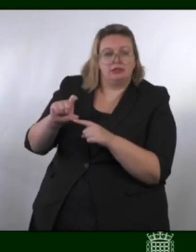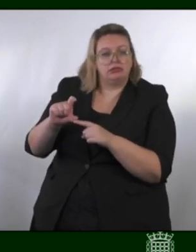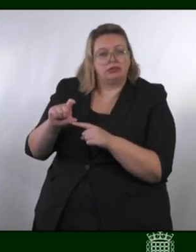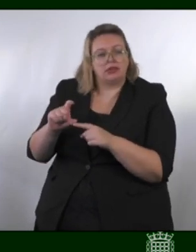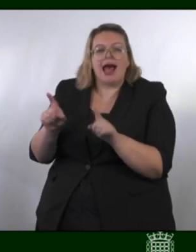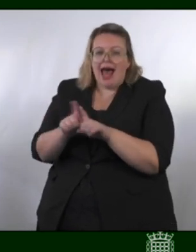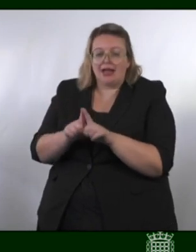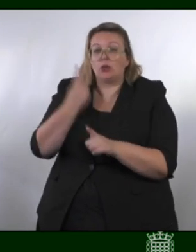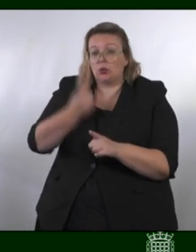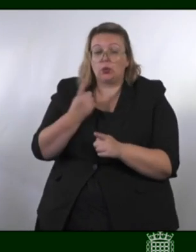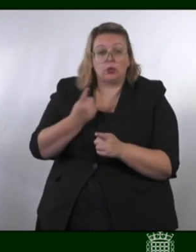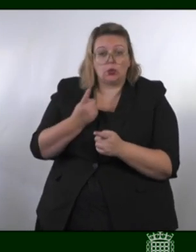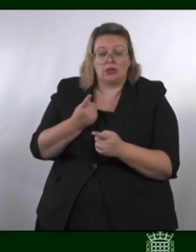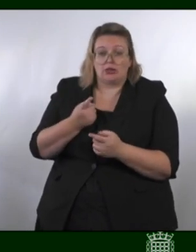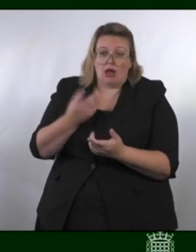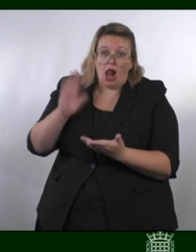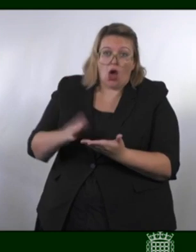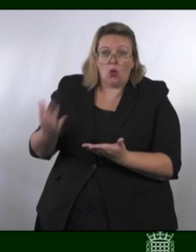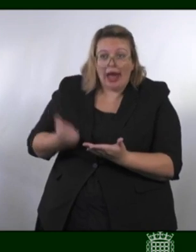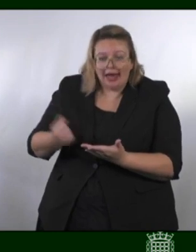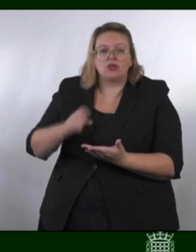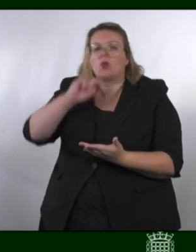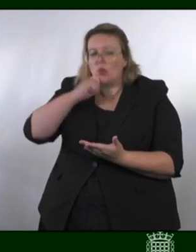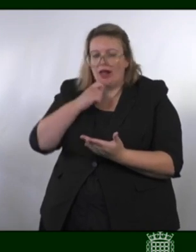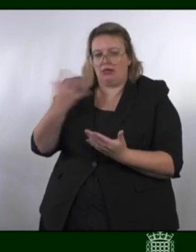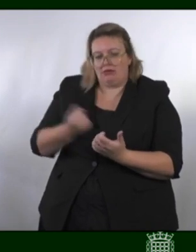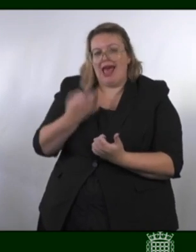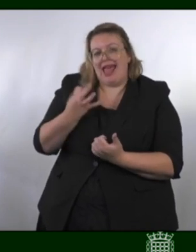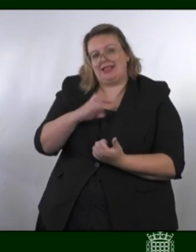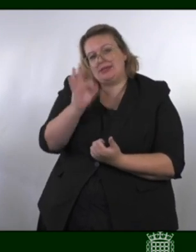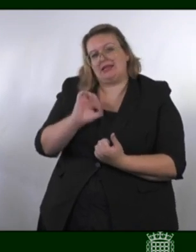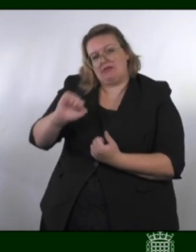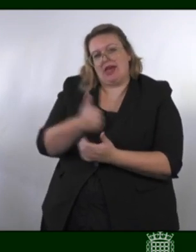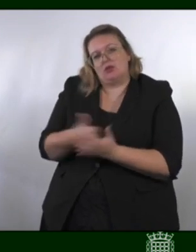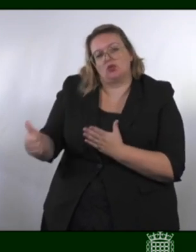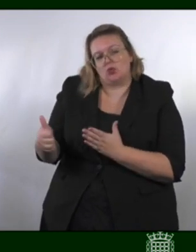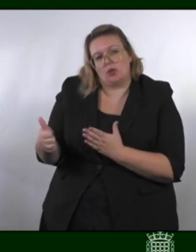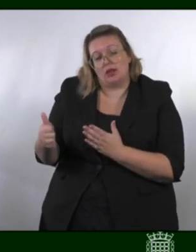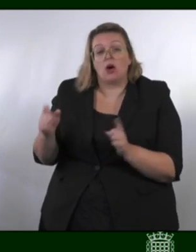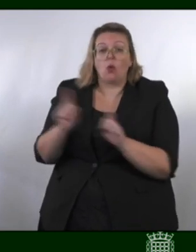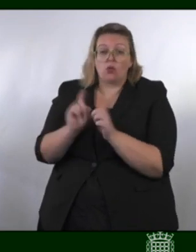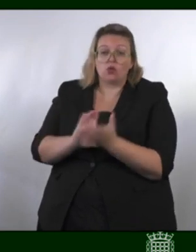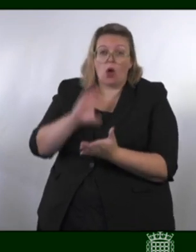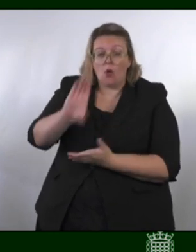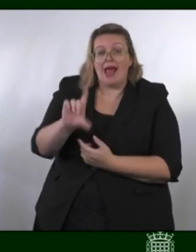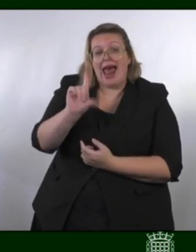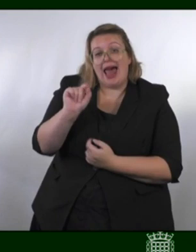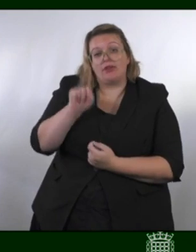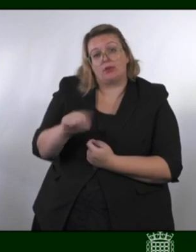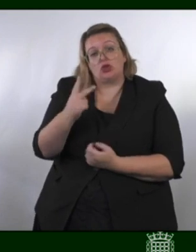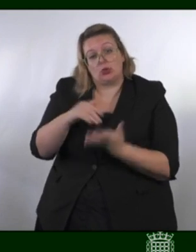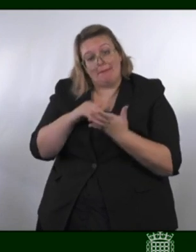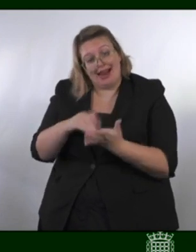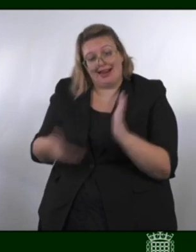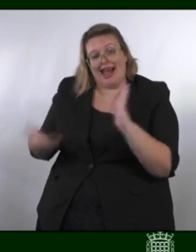income. This agreement also includes additional funding of £11.2 million for the local area